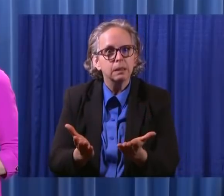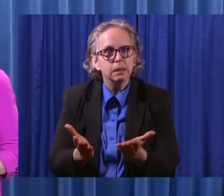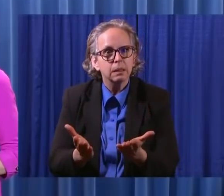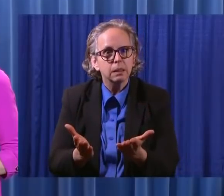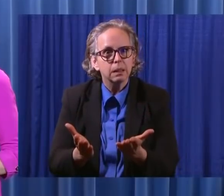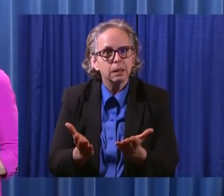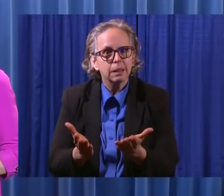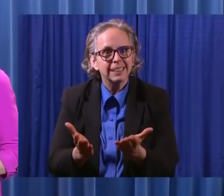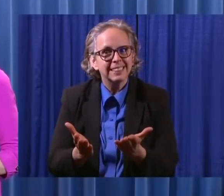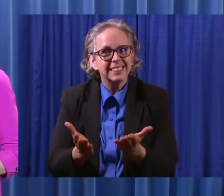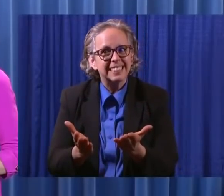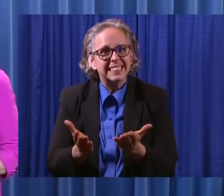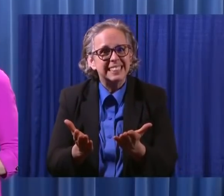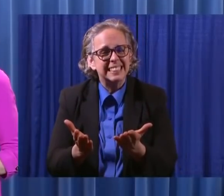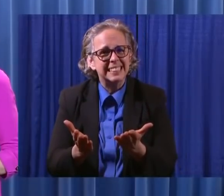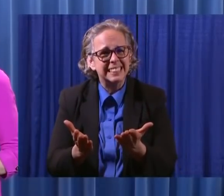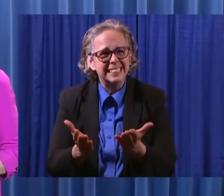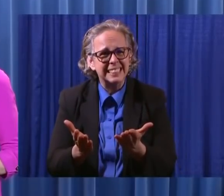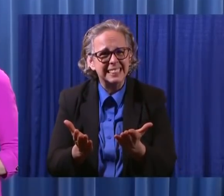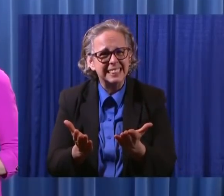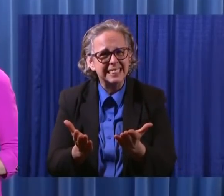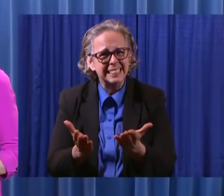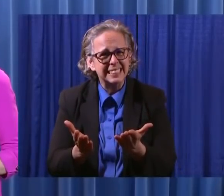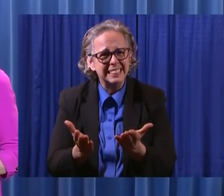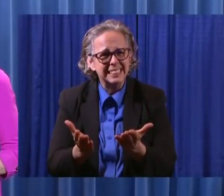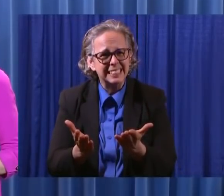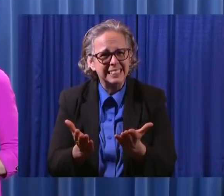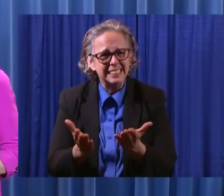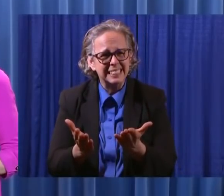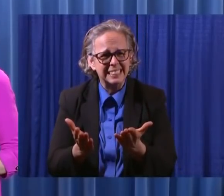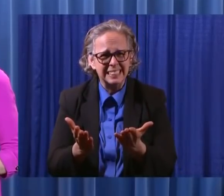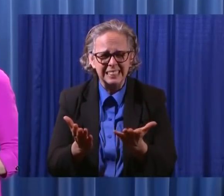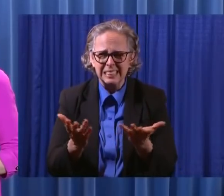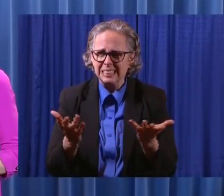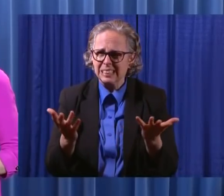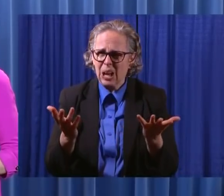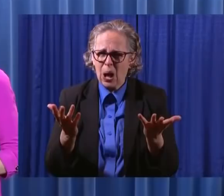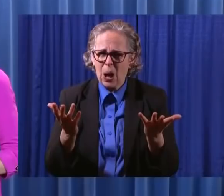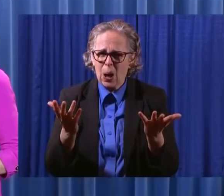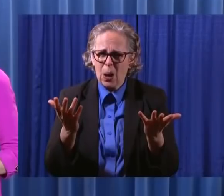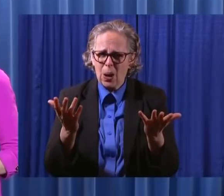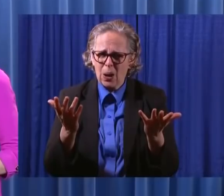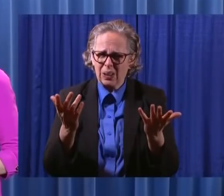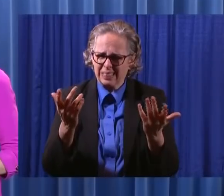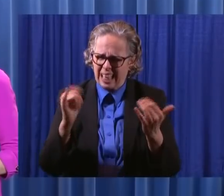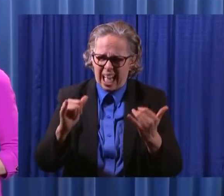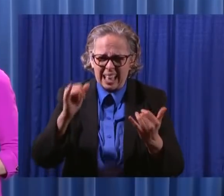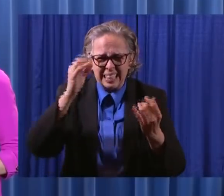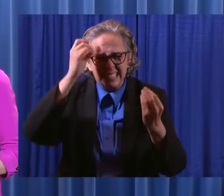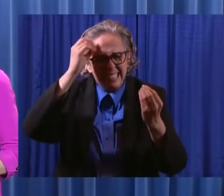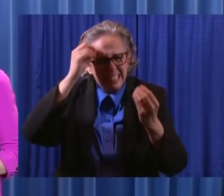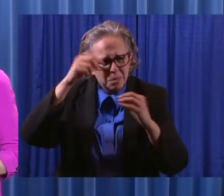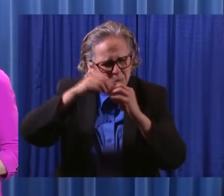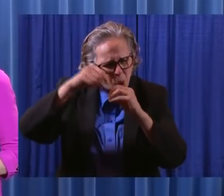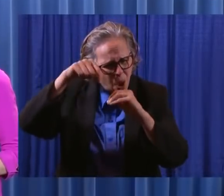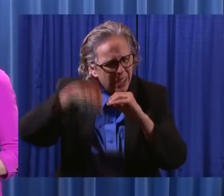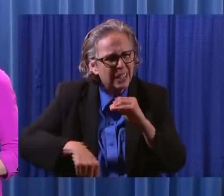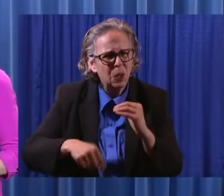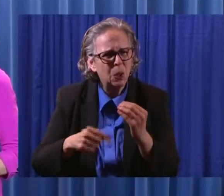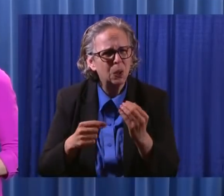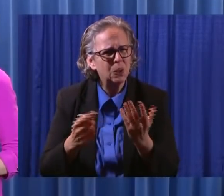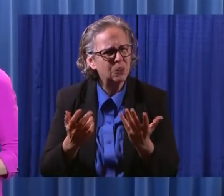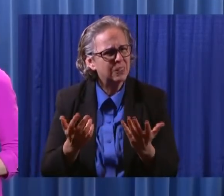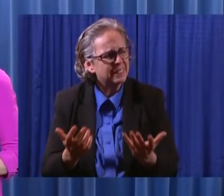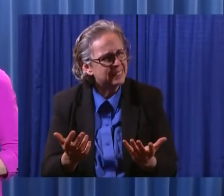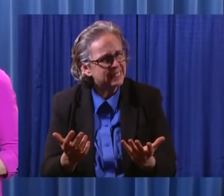it's something that everyone's got to kind of look at. But the idea that we're going to go around and pull every statue